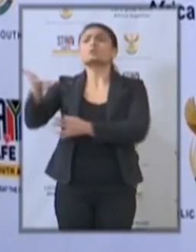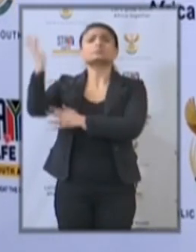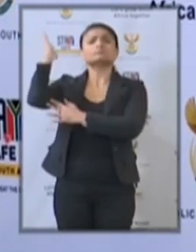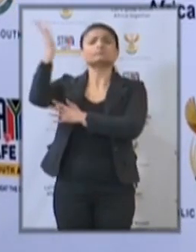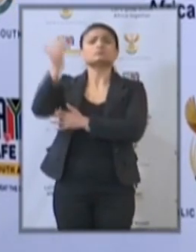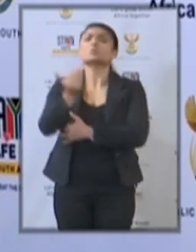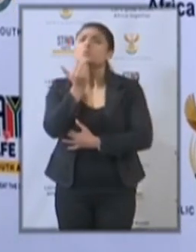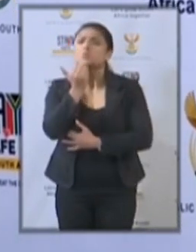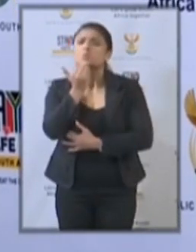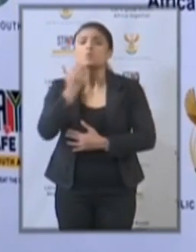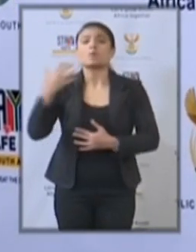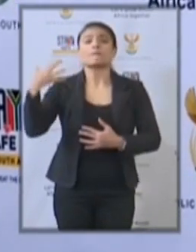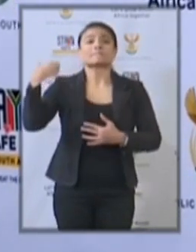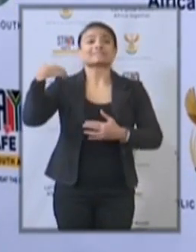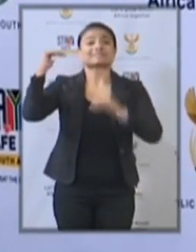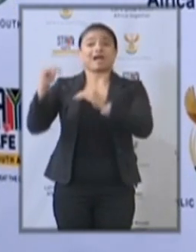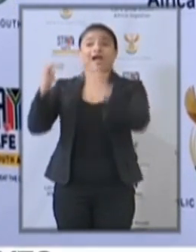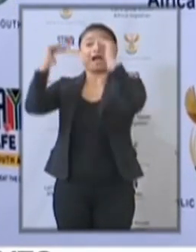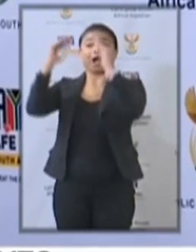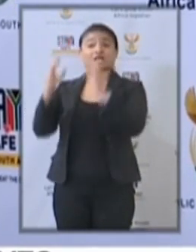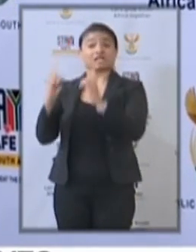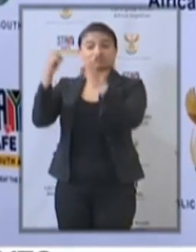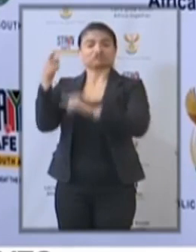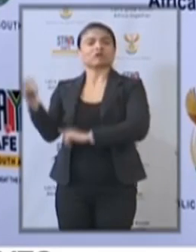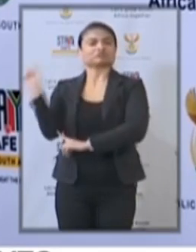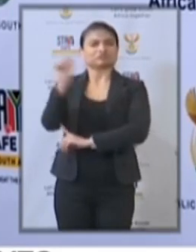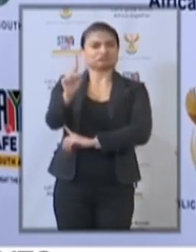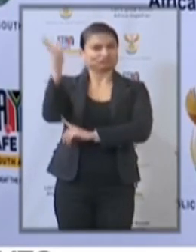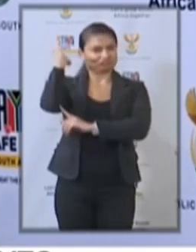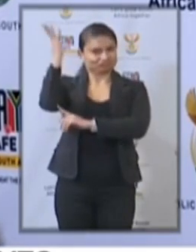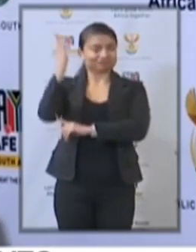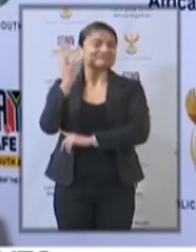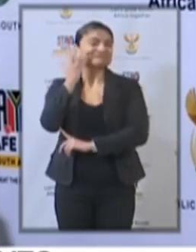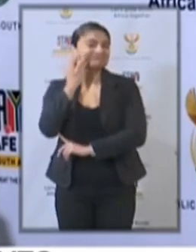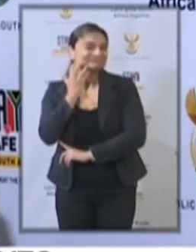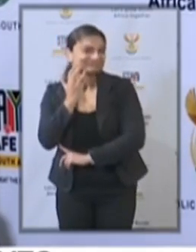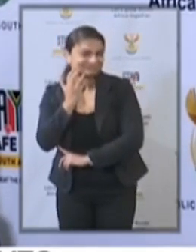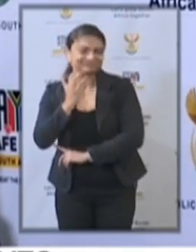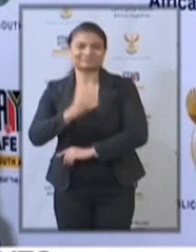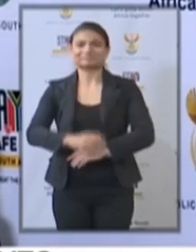Education, Minister Dr. Blade Nzimande. Minister,